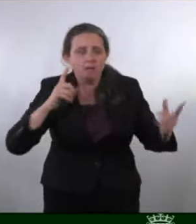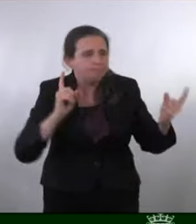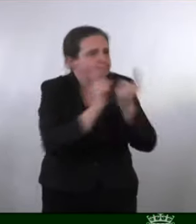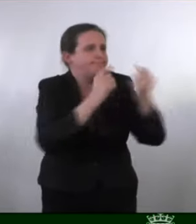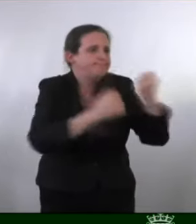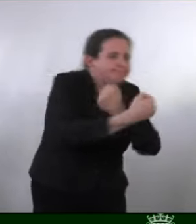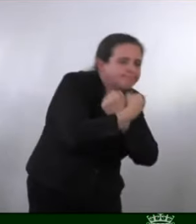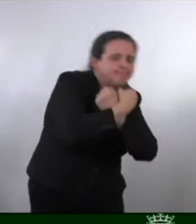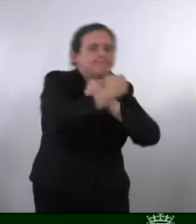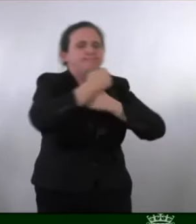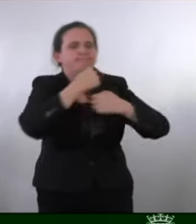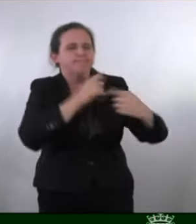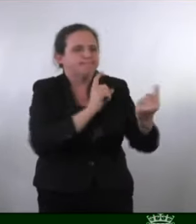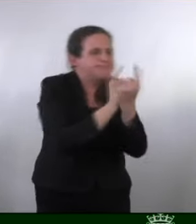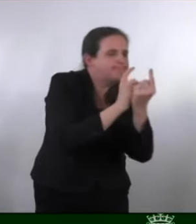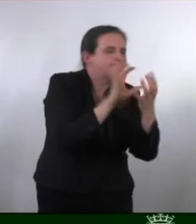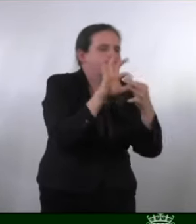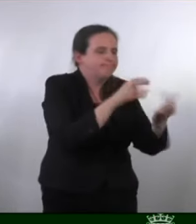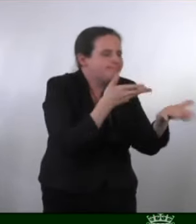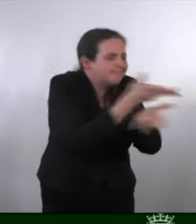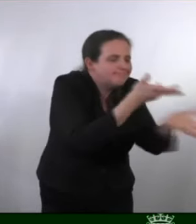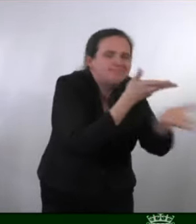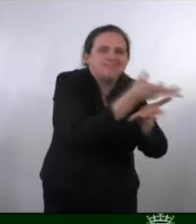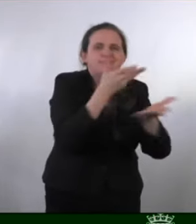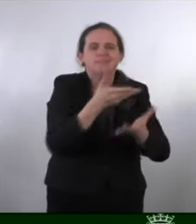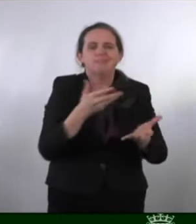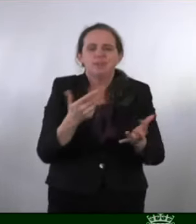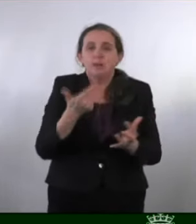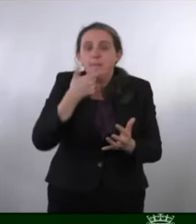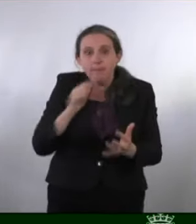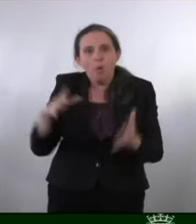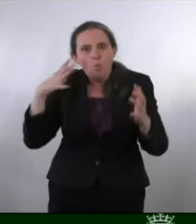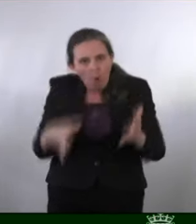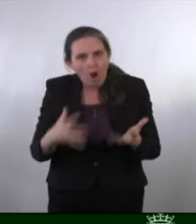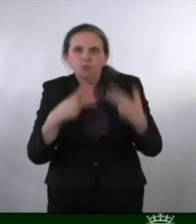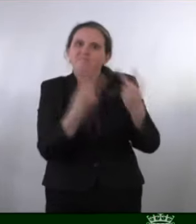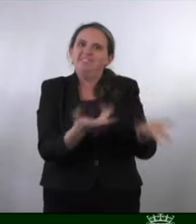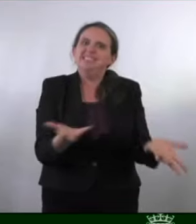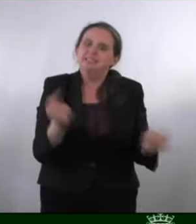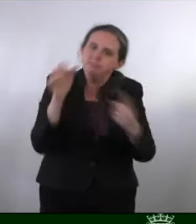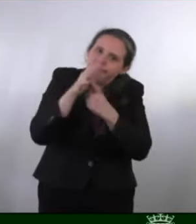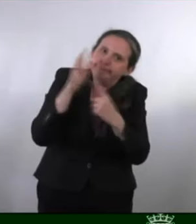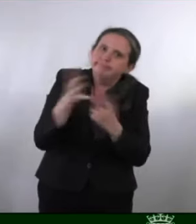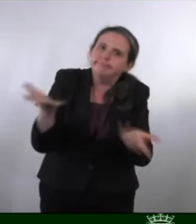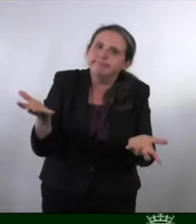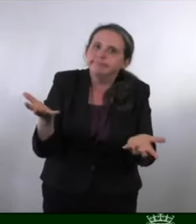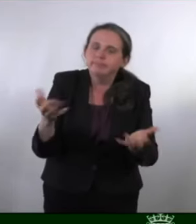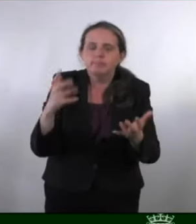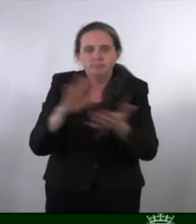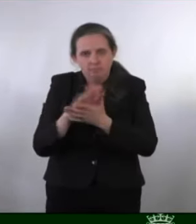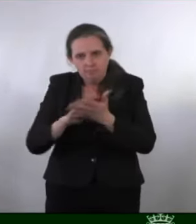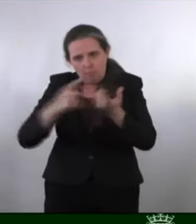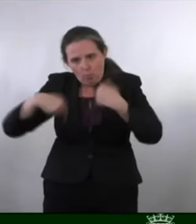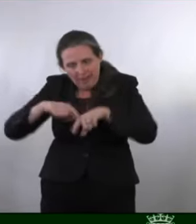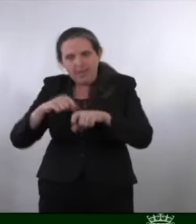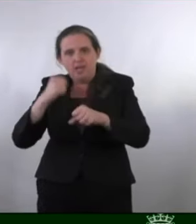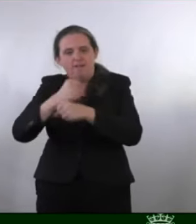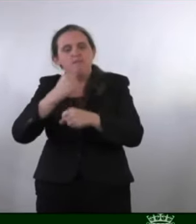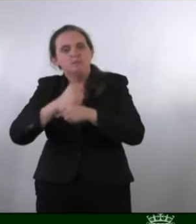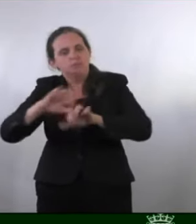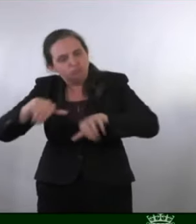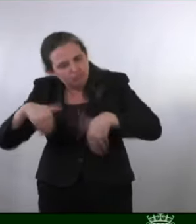think the people of this country want, and I know many families across the country want to see, and that's what this government is providing